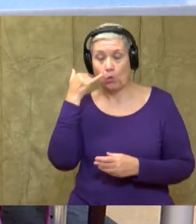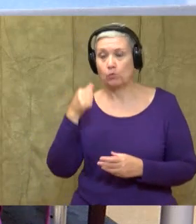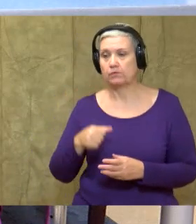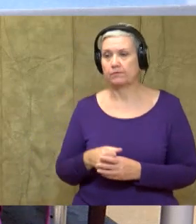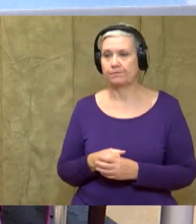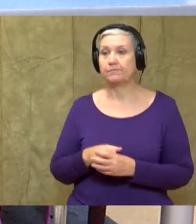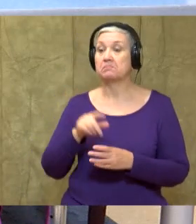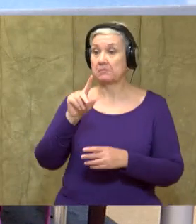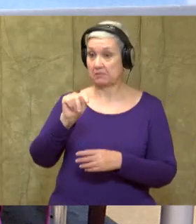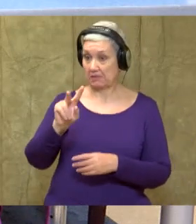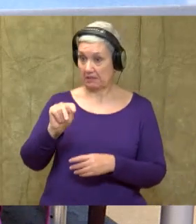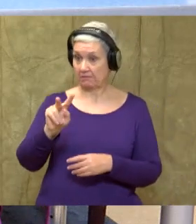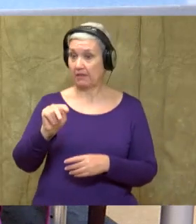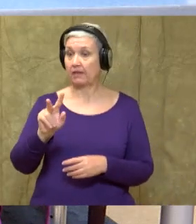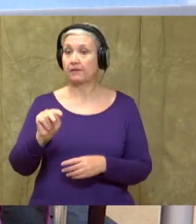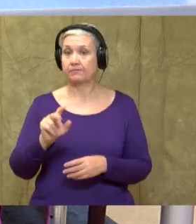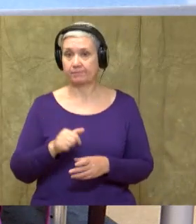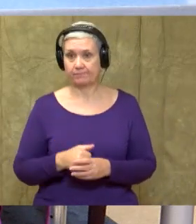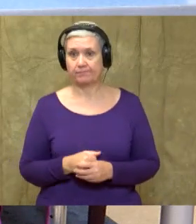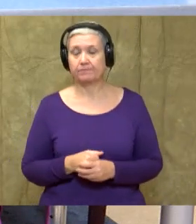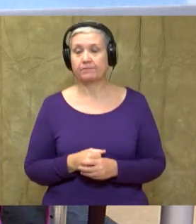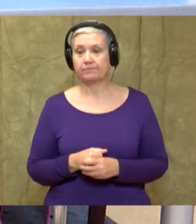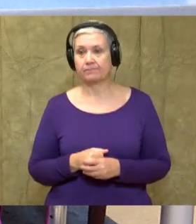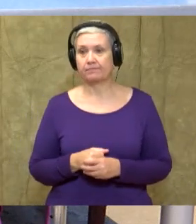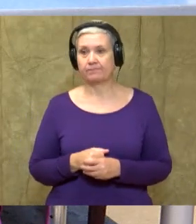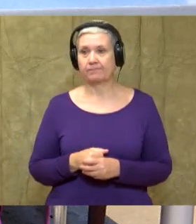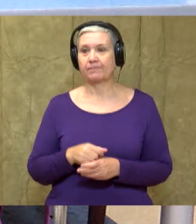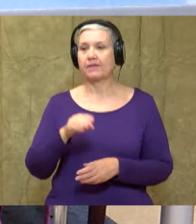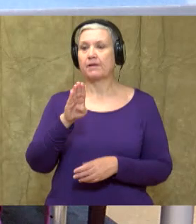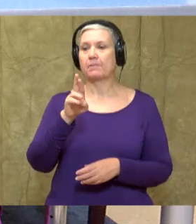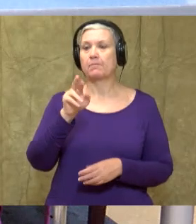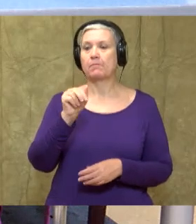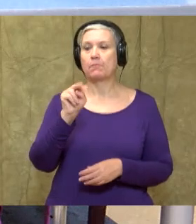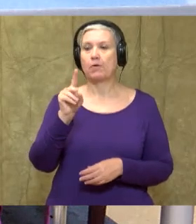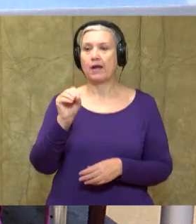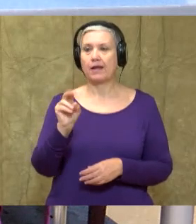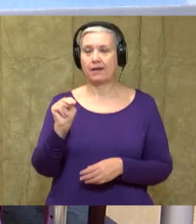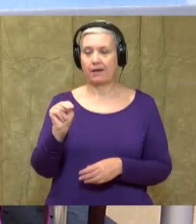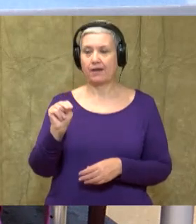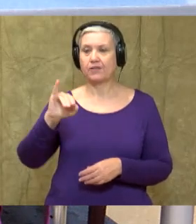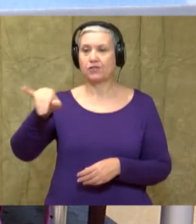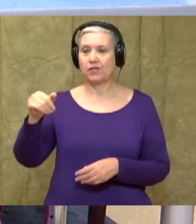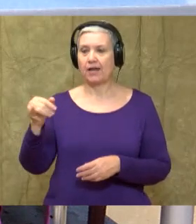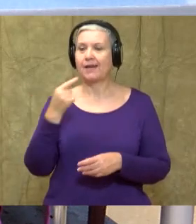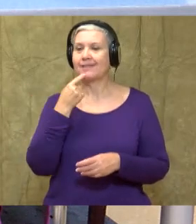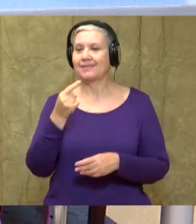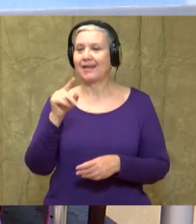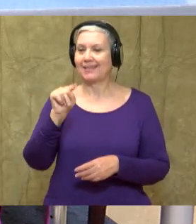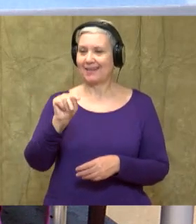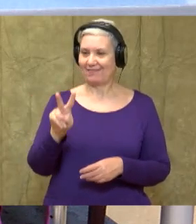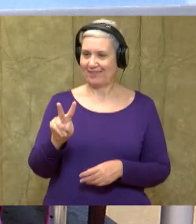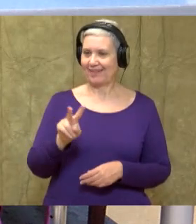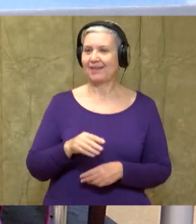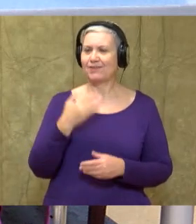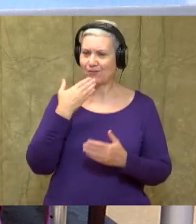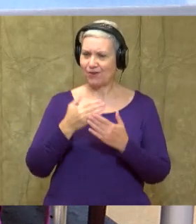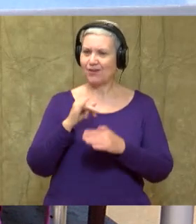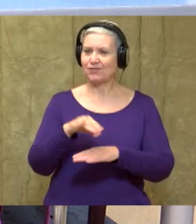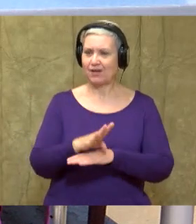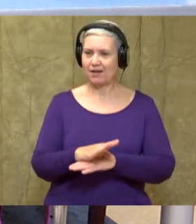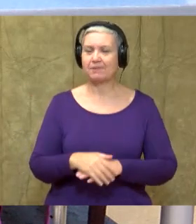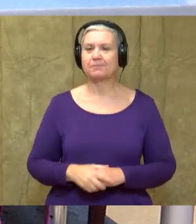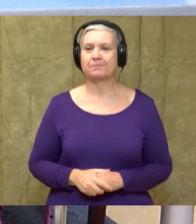The TV. Very good. Thank you, someone. And I see Brandon J. just said TV. Okay, good job, Brandon.